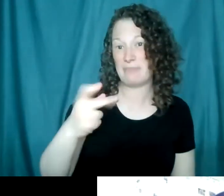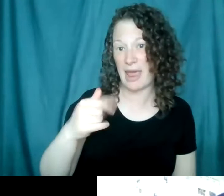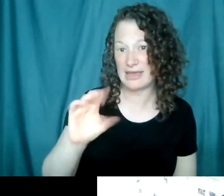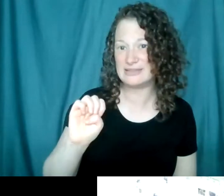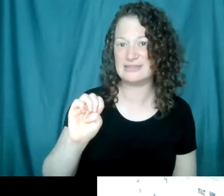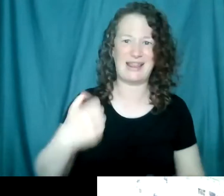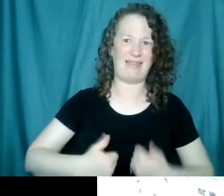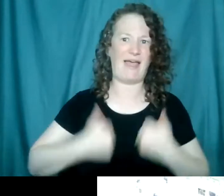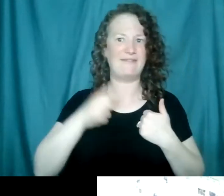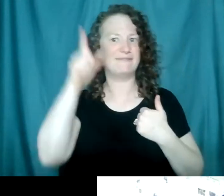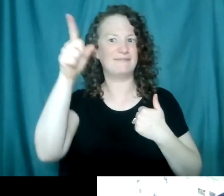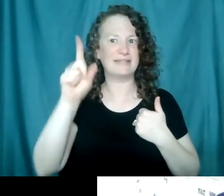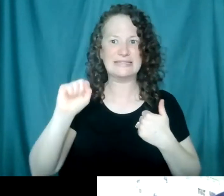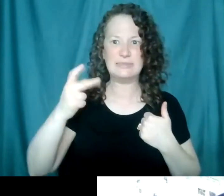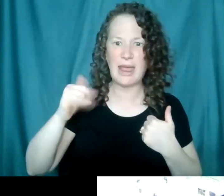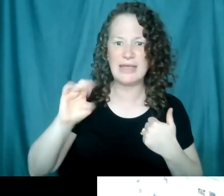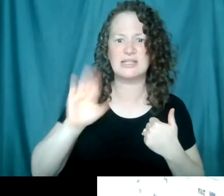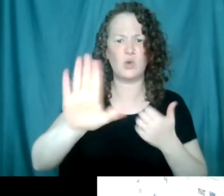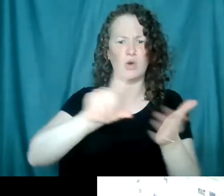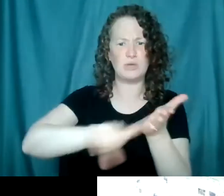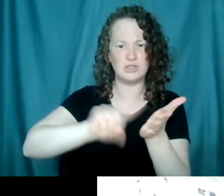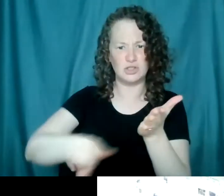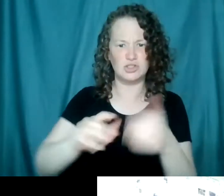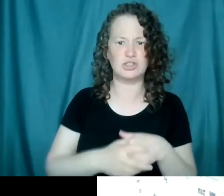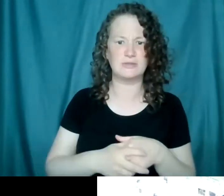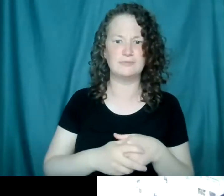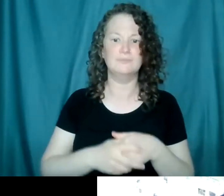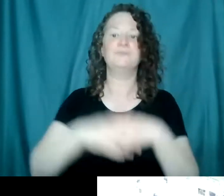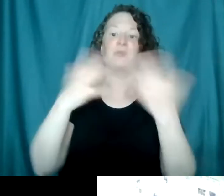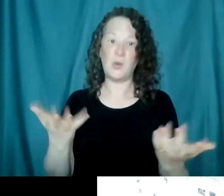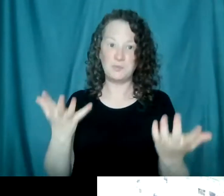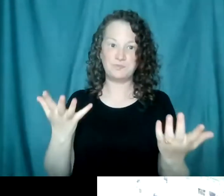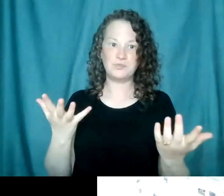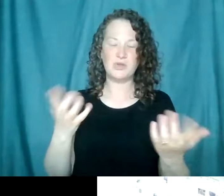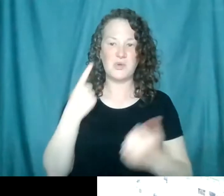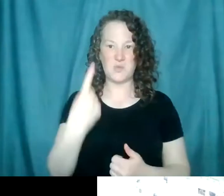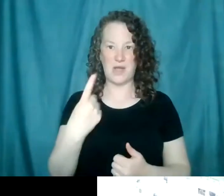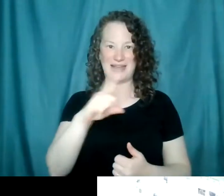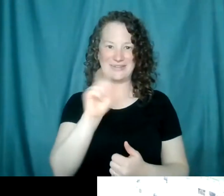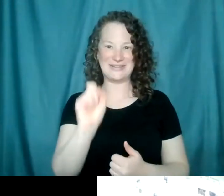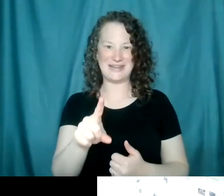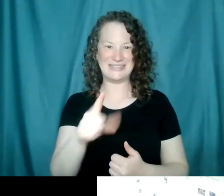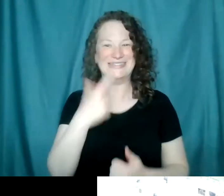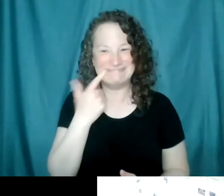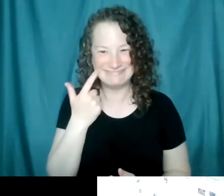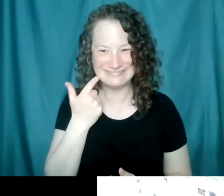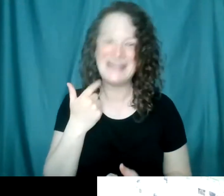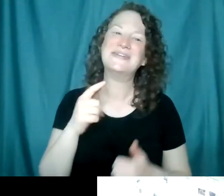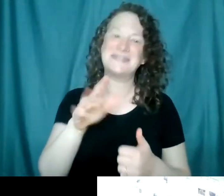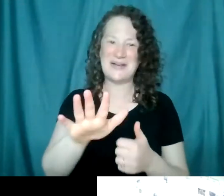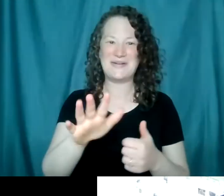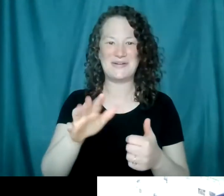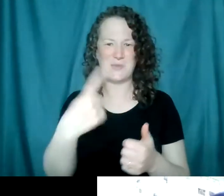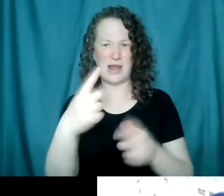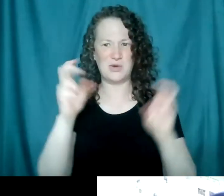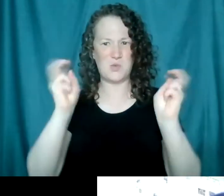in space and how your research plays into that. So one question, I first wanted to say, there was a quote you said